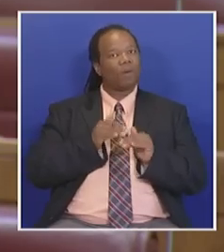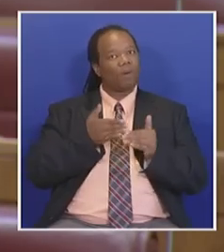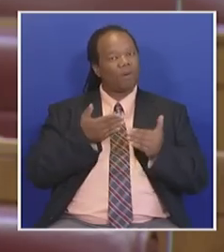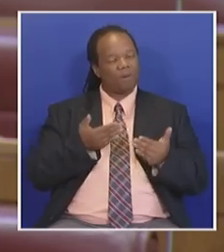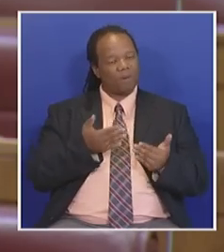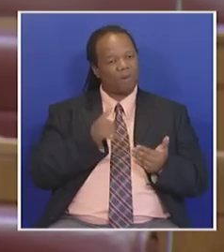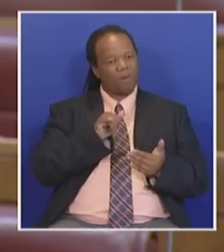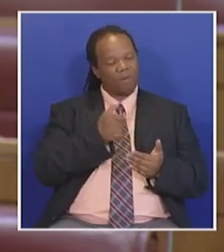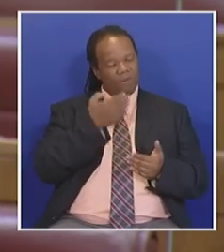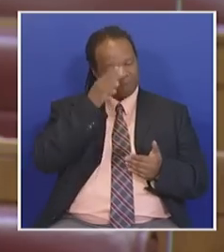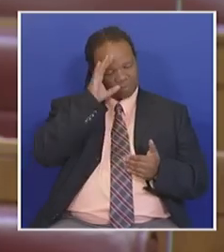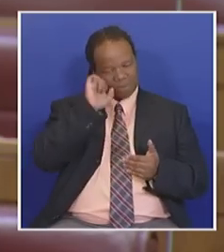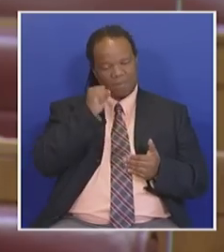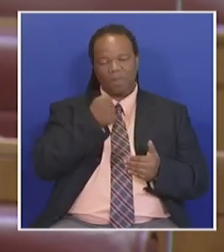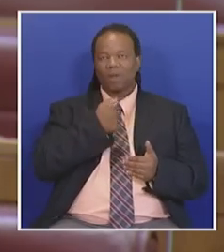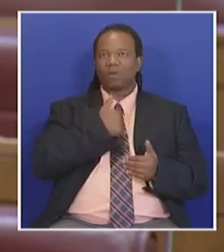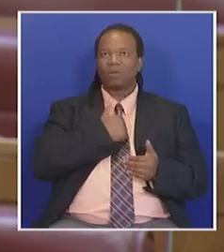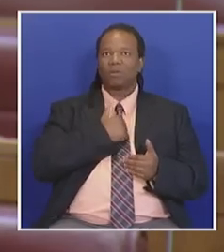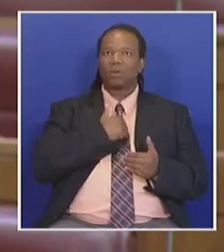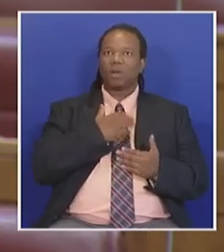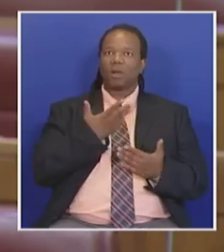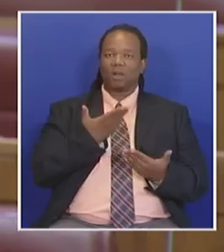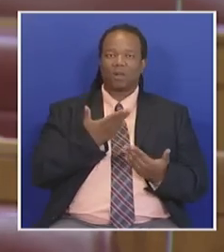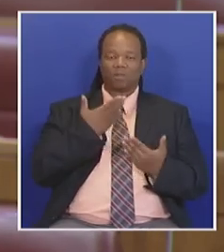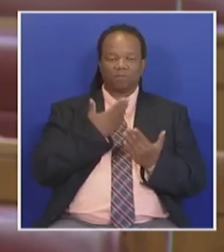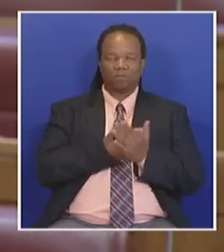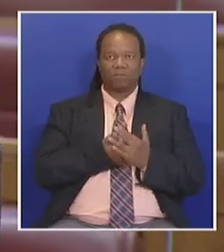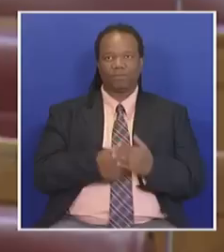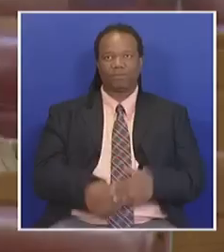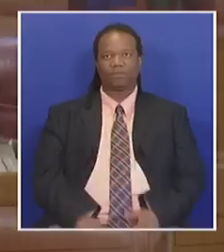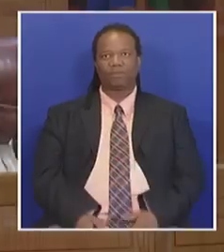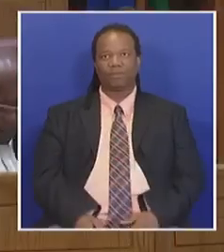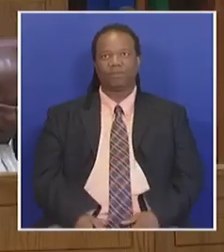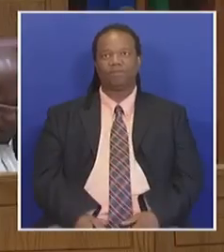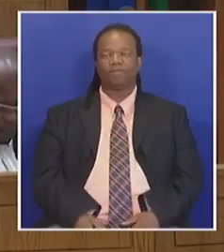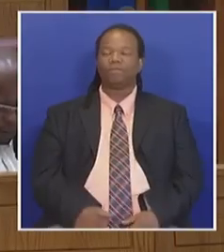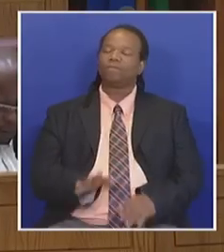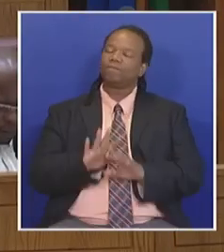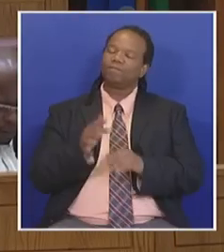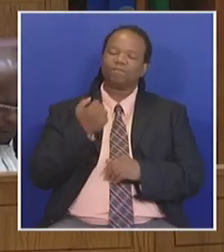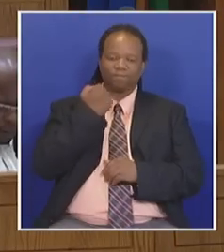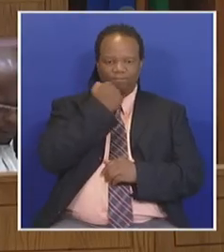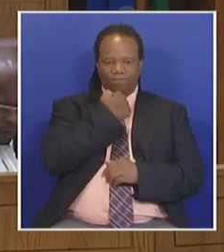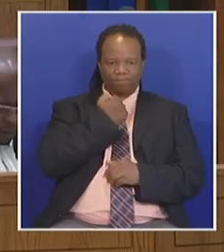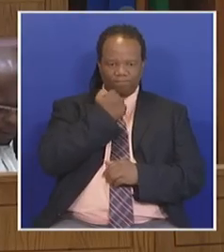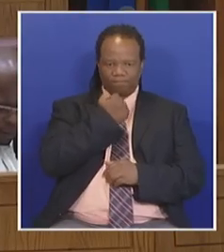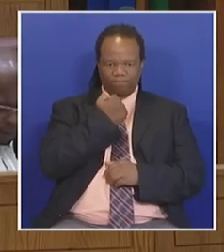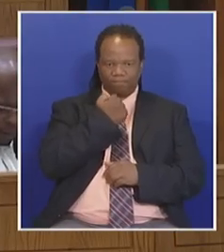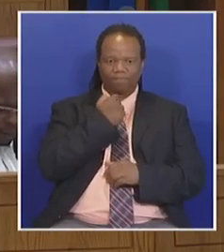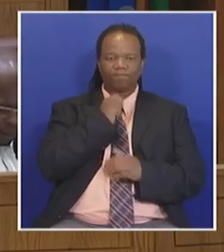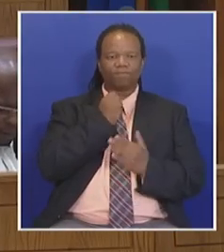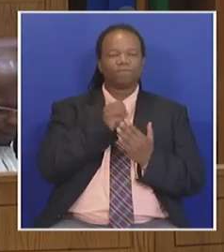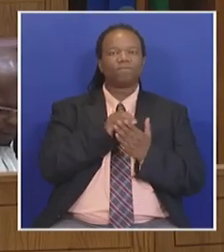forever hold in your hearts. I so move. Again, it's a condolence motion. We can let it